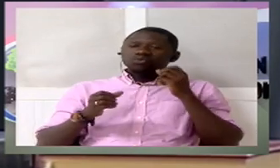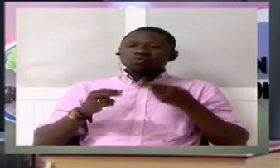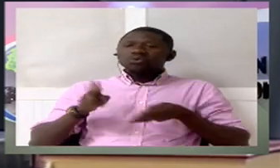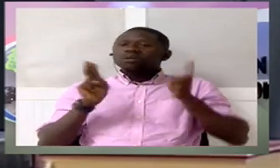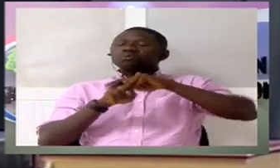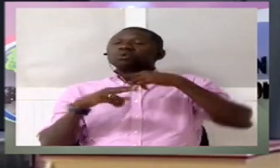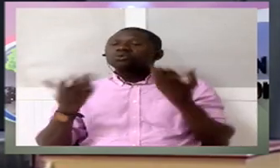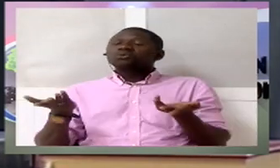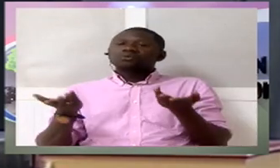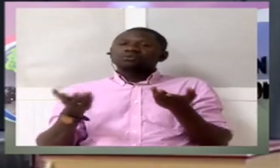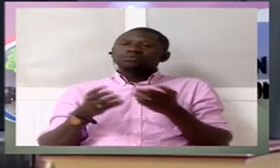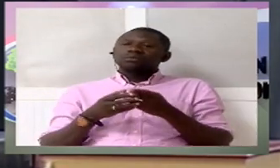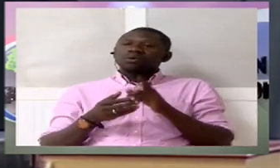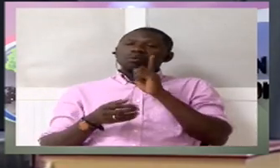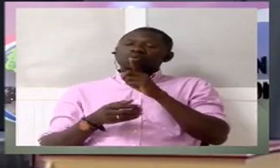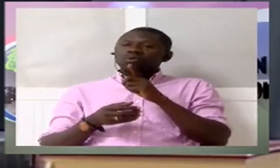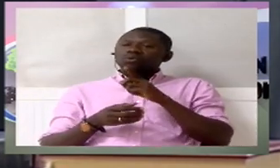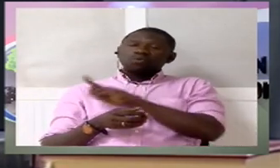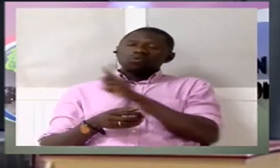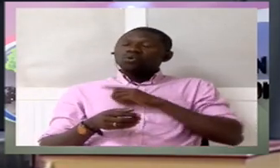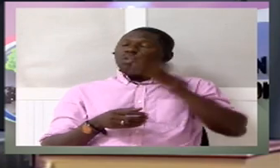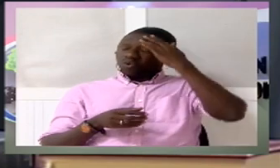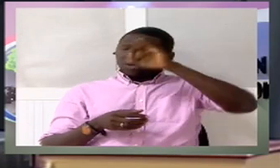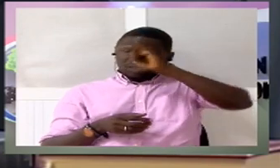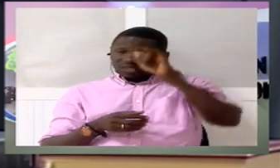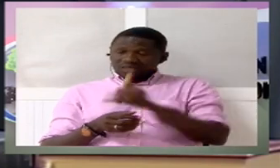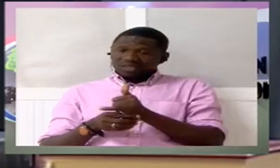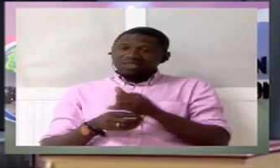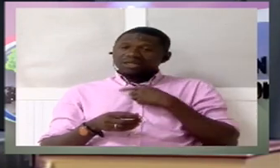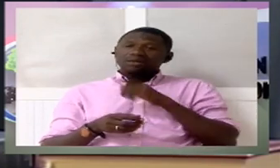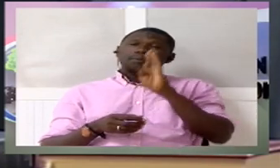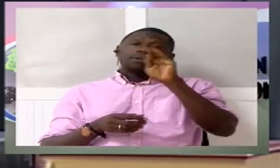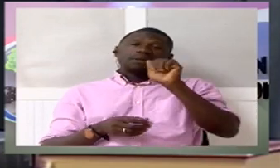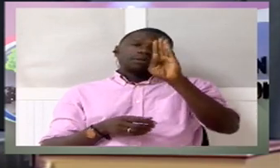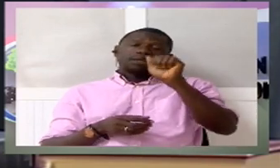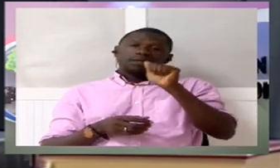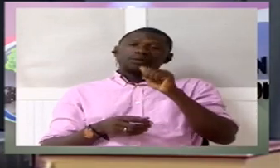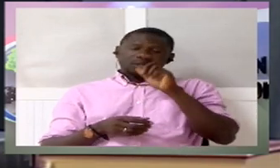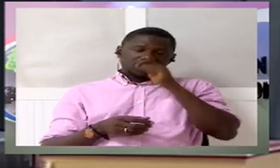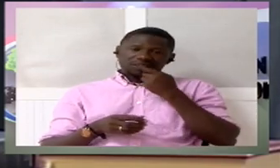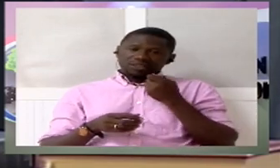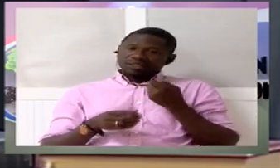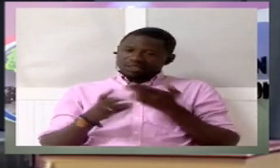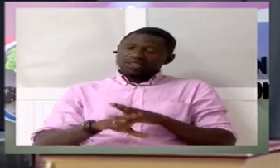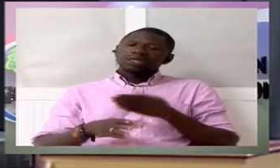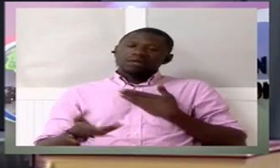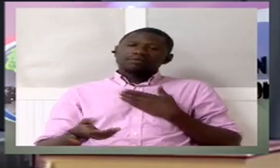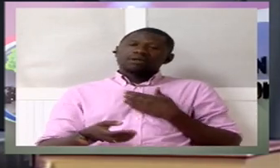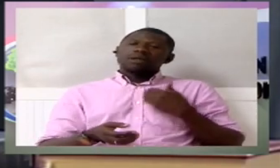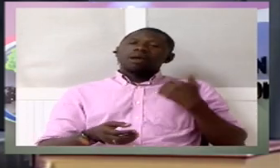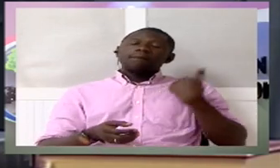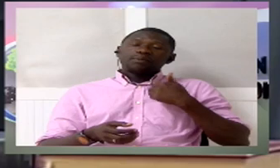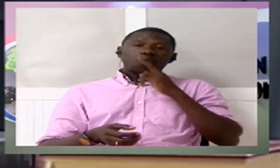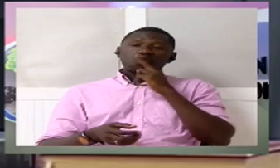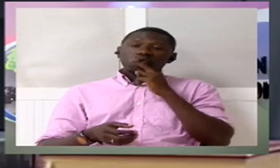voice that out. But we were all suspicious that Baba was killed. And those that killed